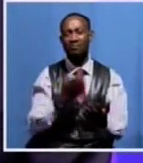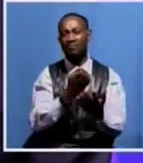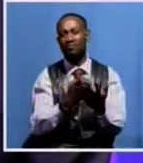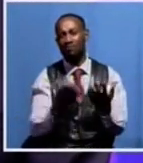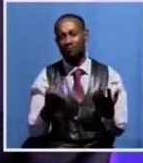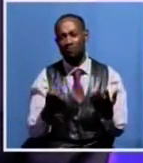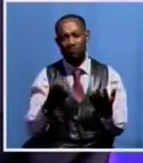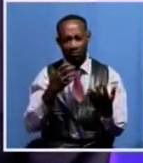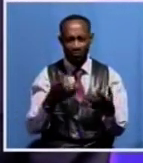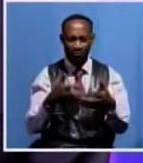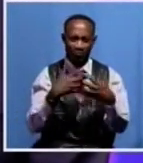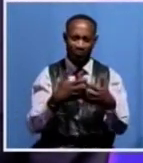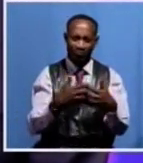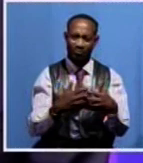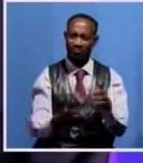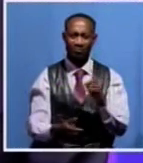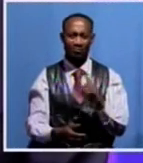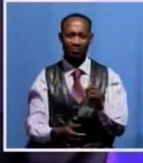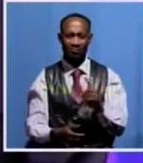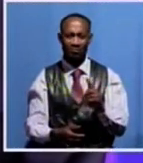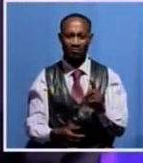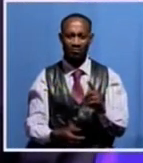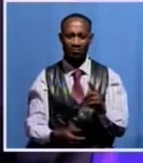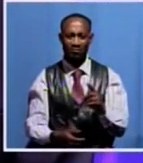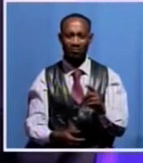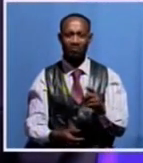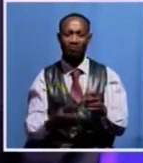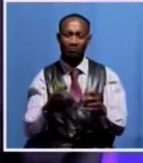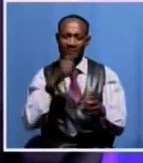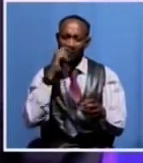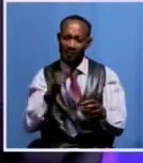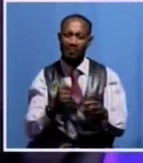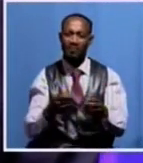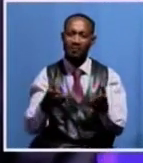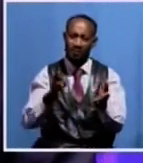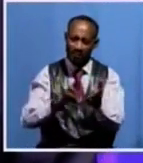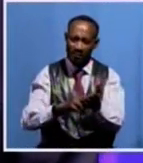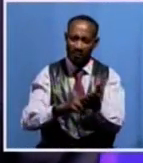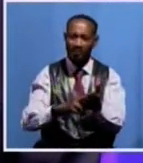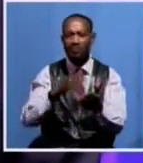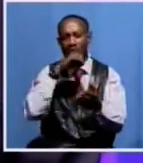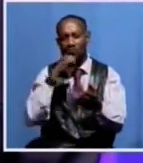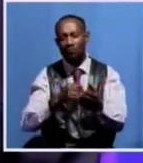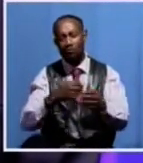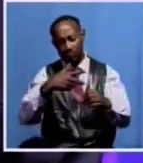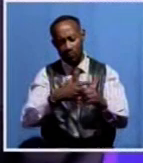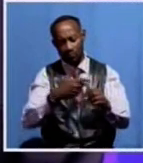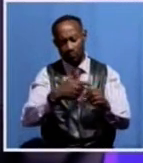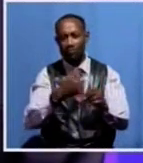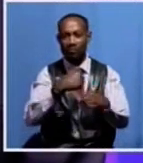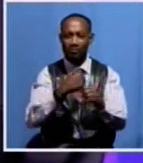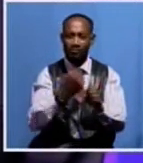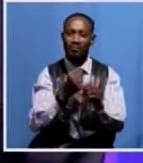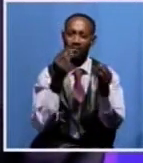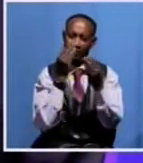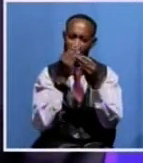replace them, the cost of replacement initially is reasonably high. And I think that's what is reflected in there. We have to